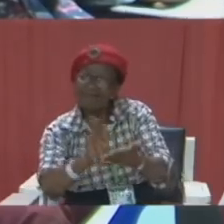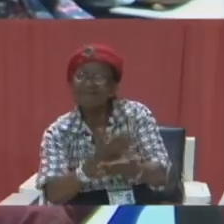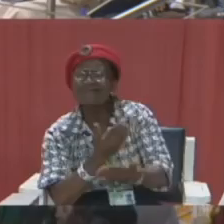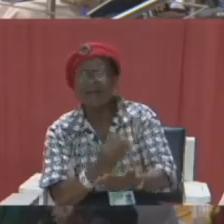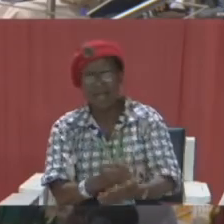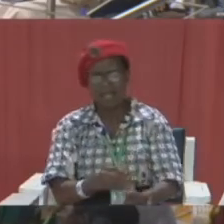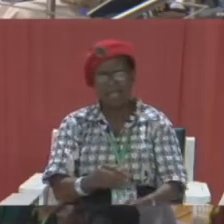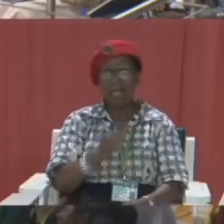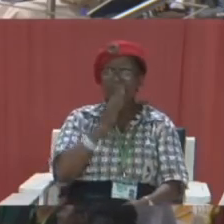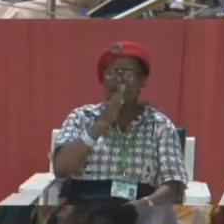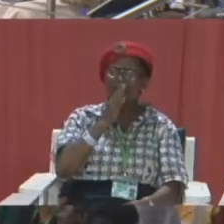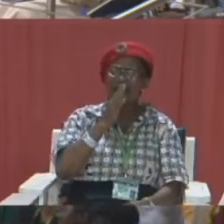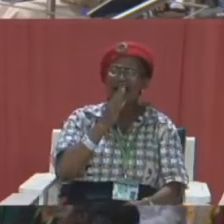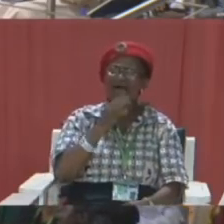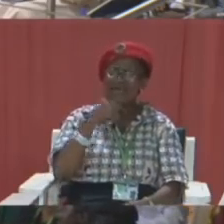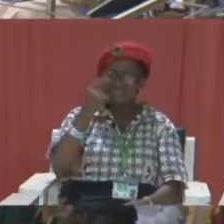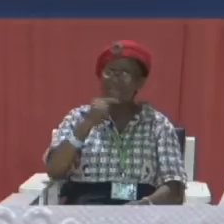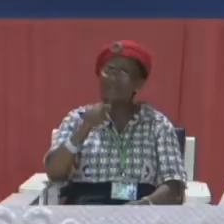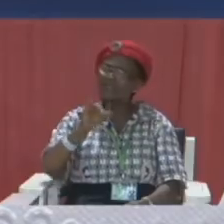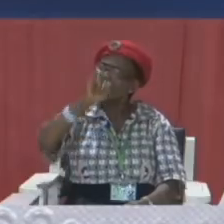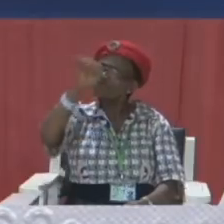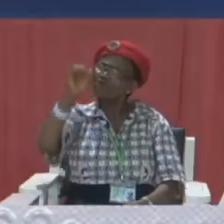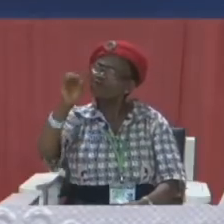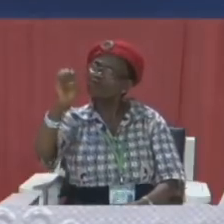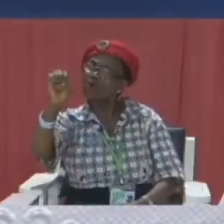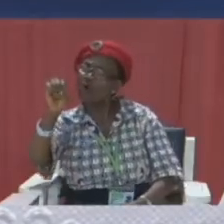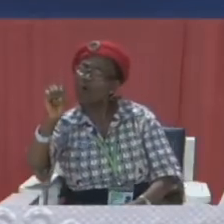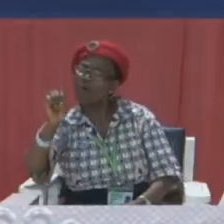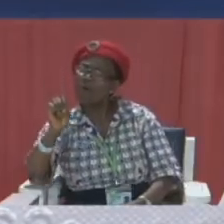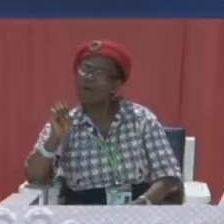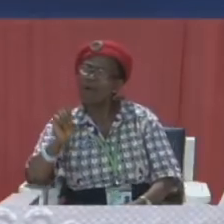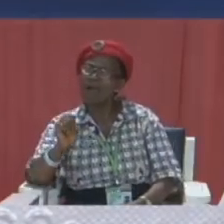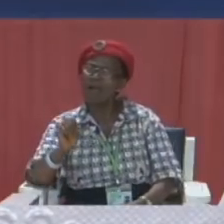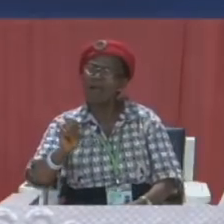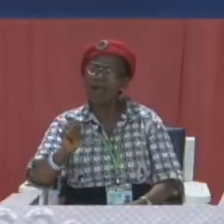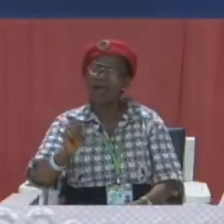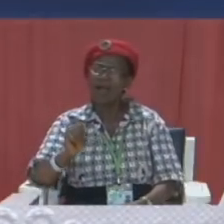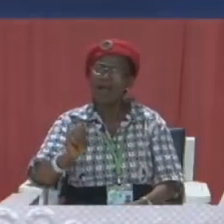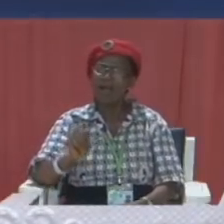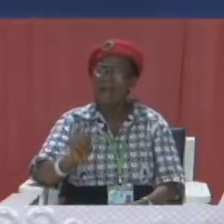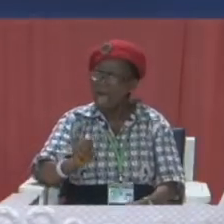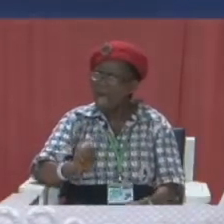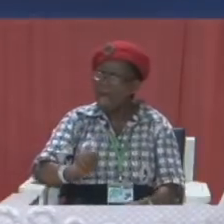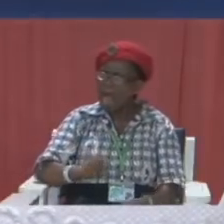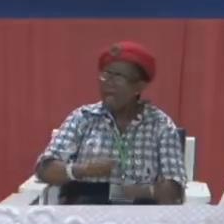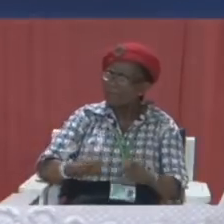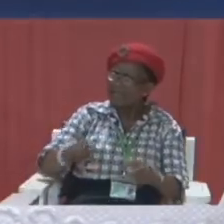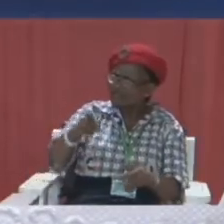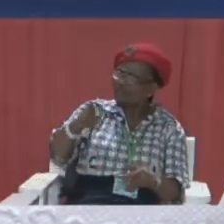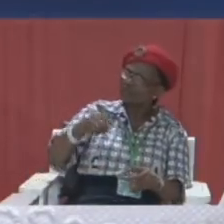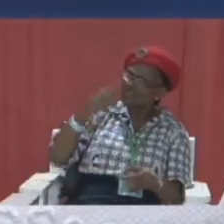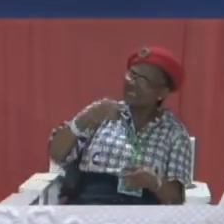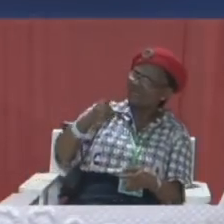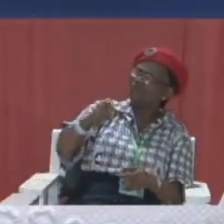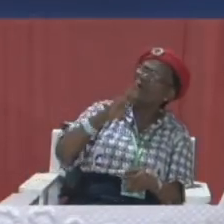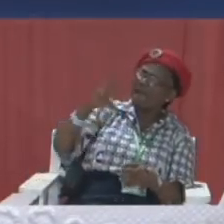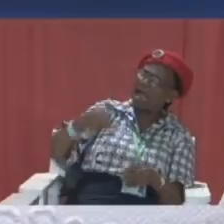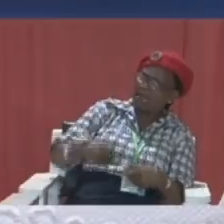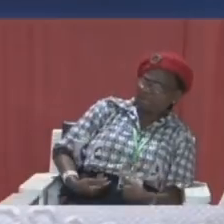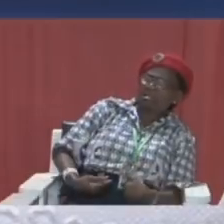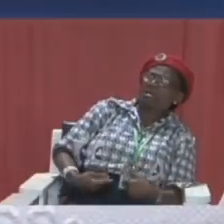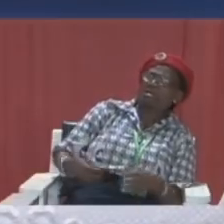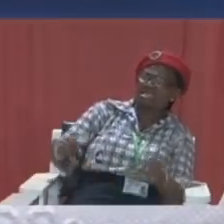Mama said, Joe, I thought you say you are too tired even to eat.